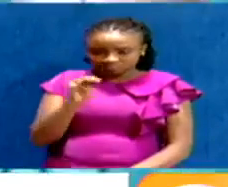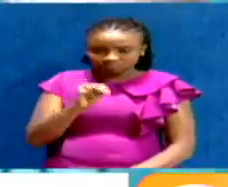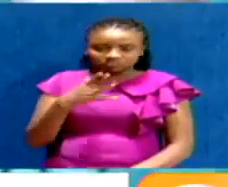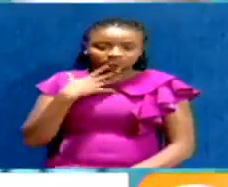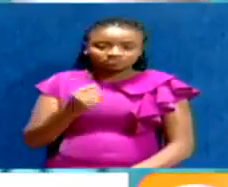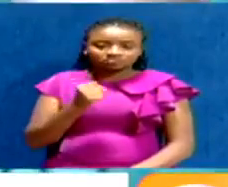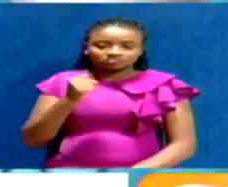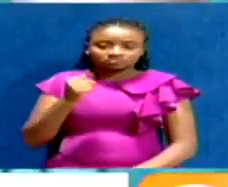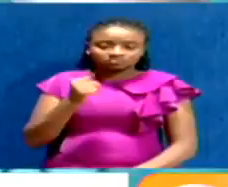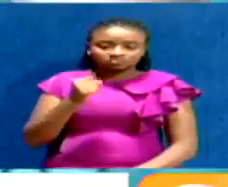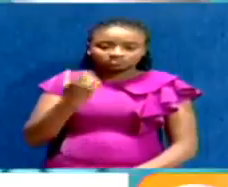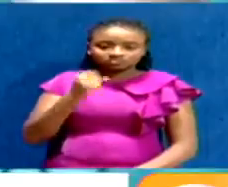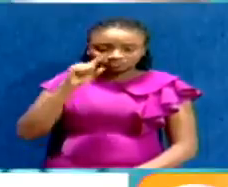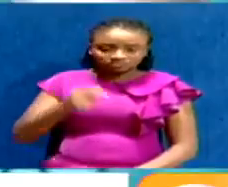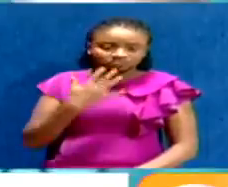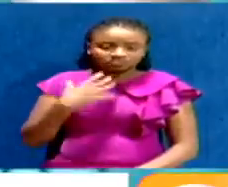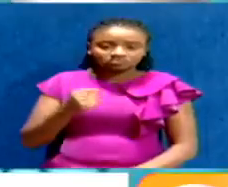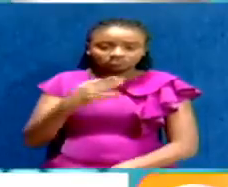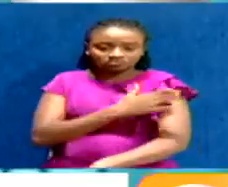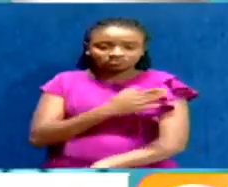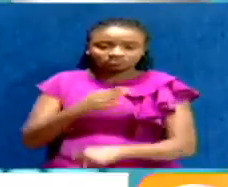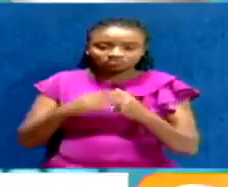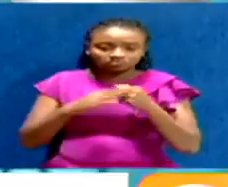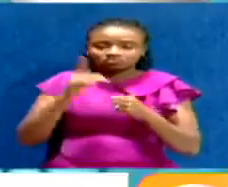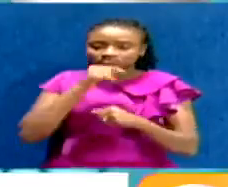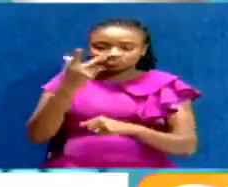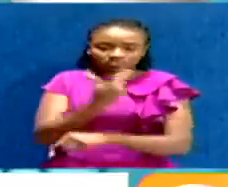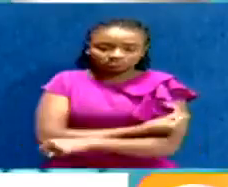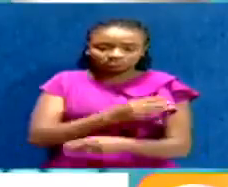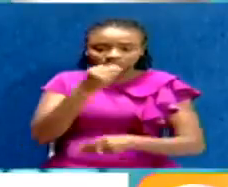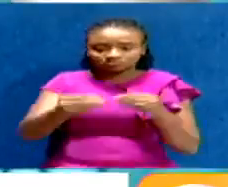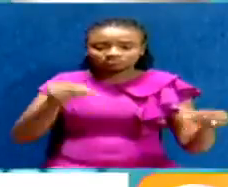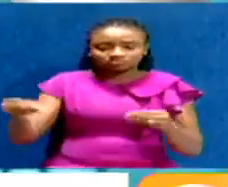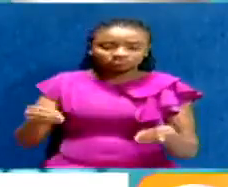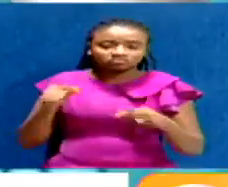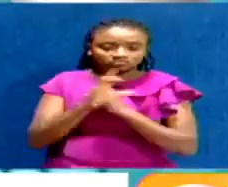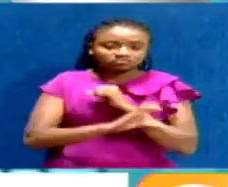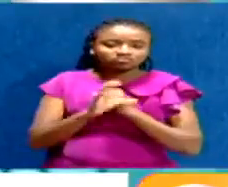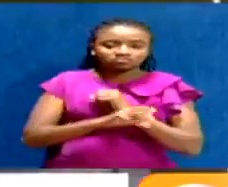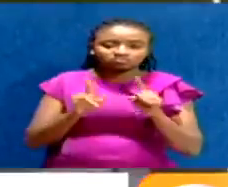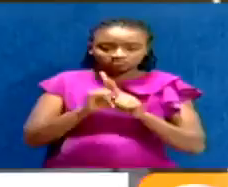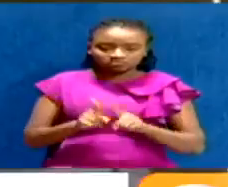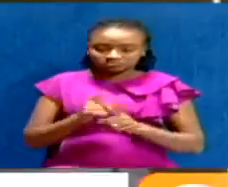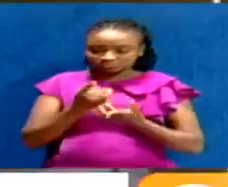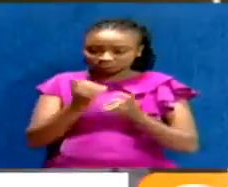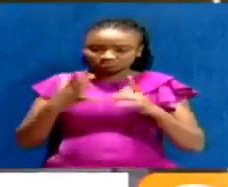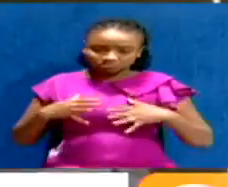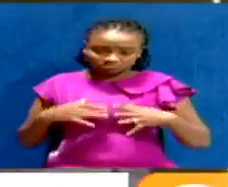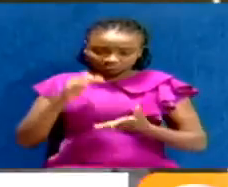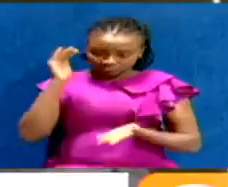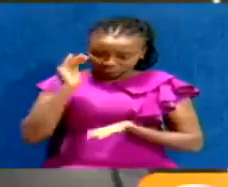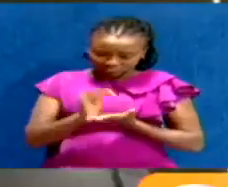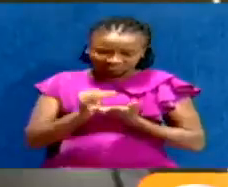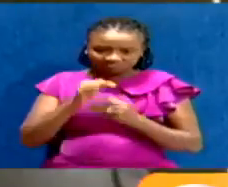1,005,509 vaccines have so far been administered across the country. The proportion of adults fully vaccinated is less than 1%. In a global